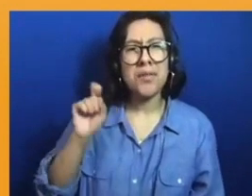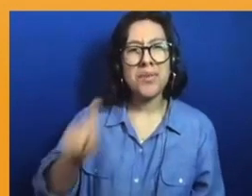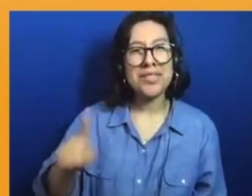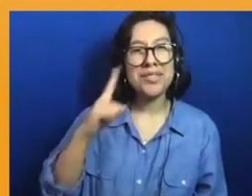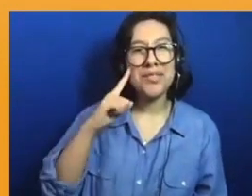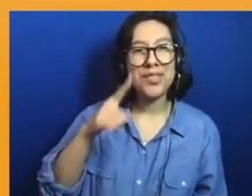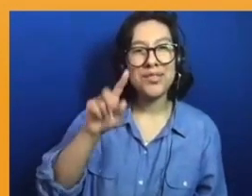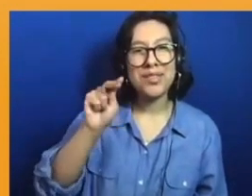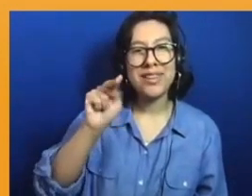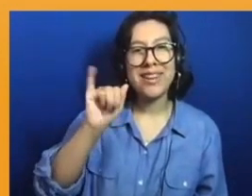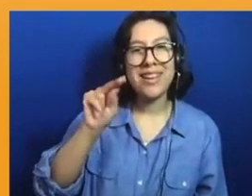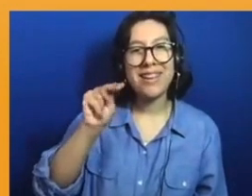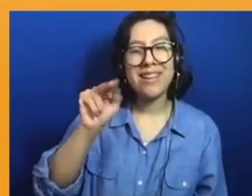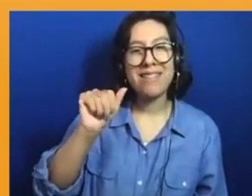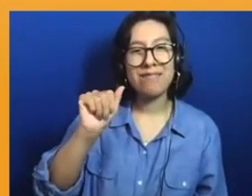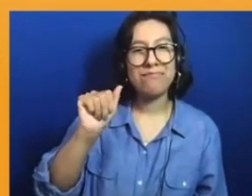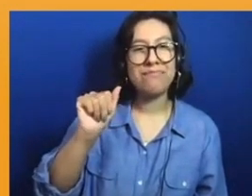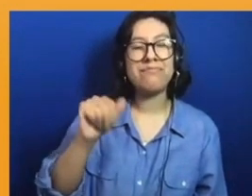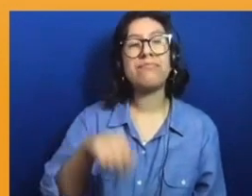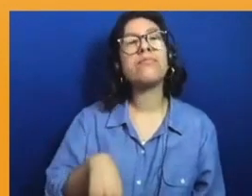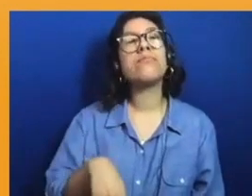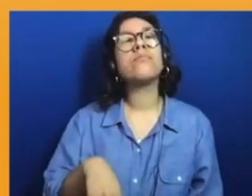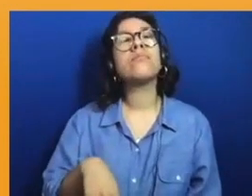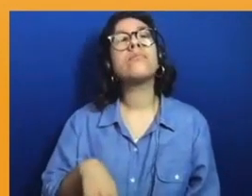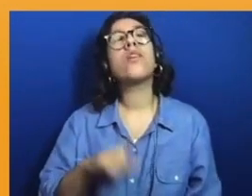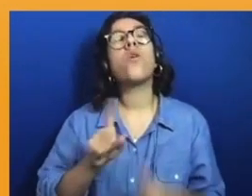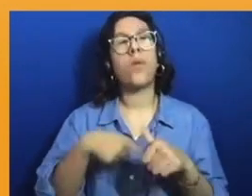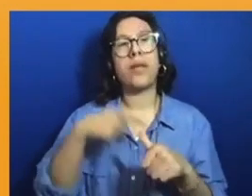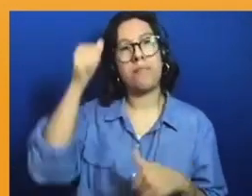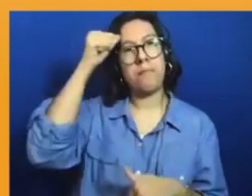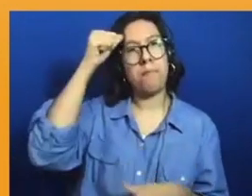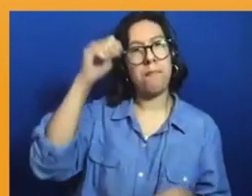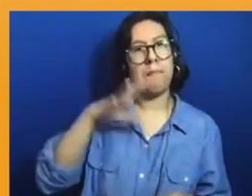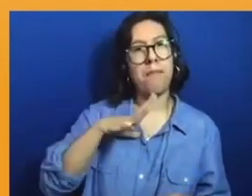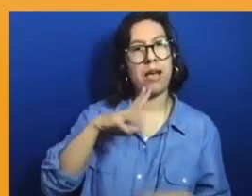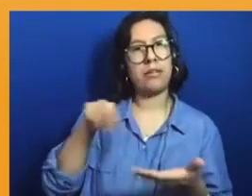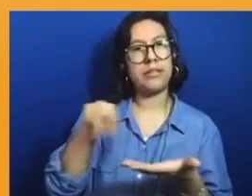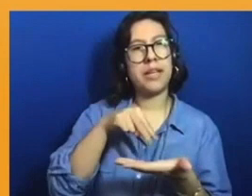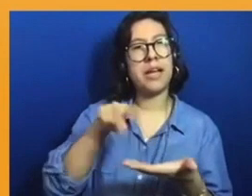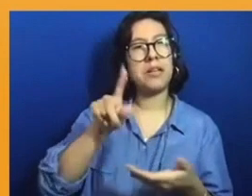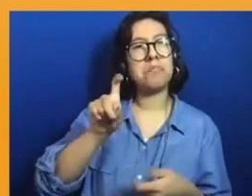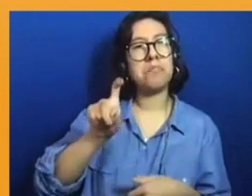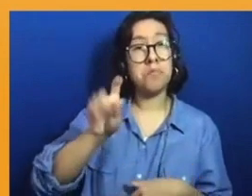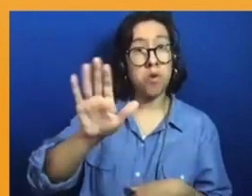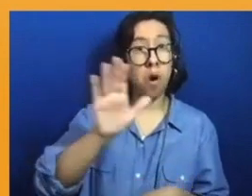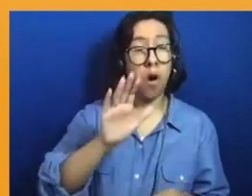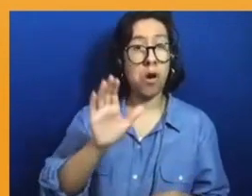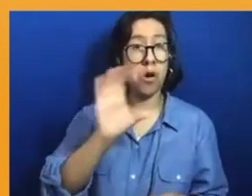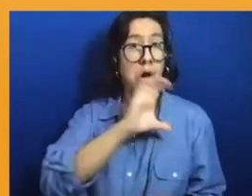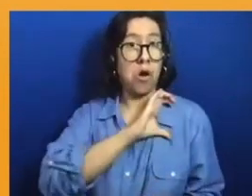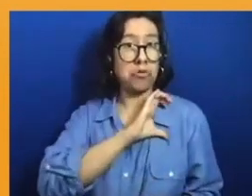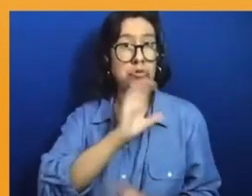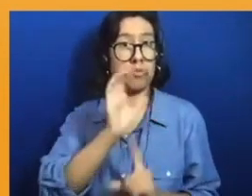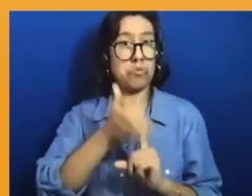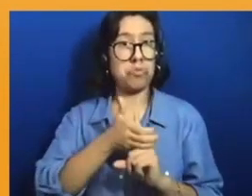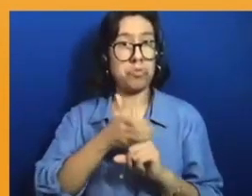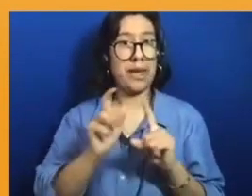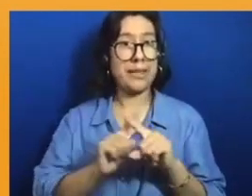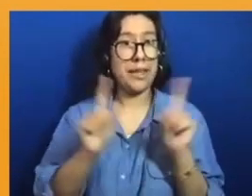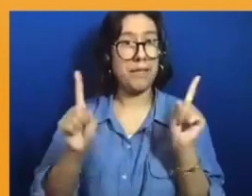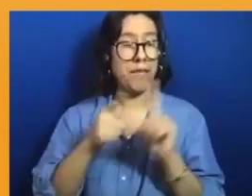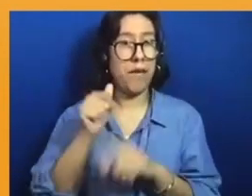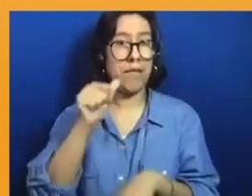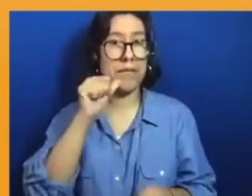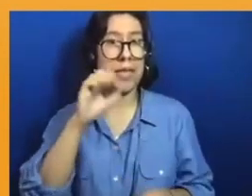Naina. When you do a male dance, is your costume different from the female